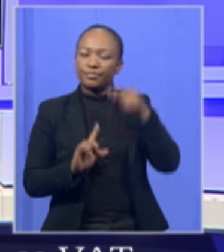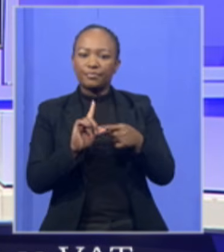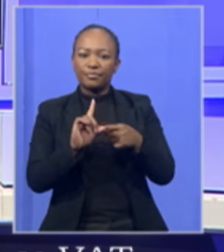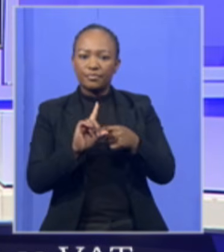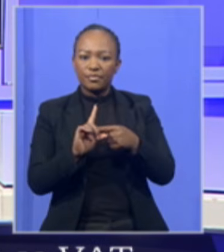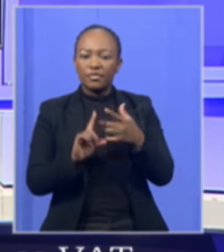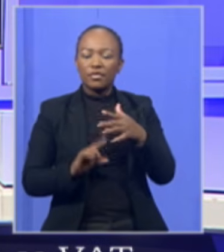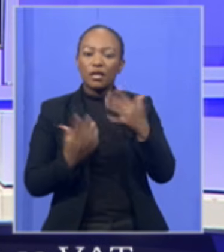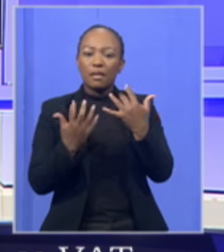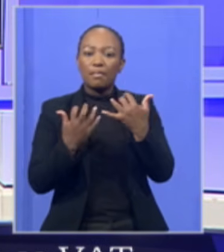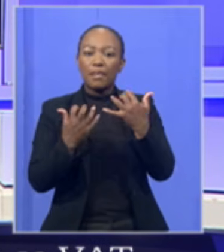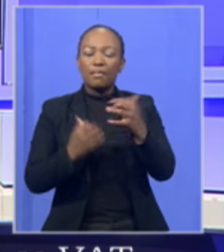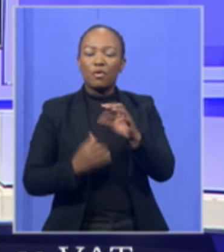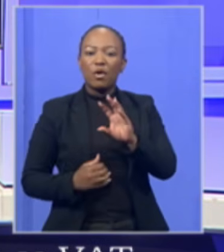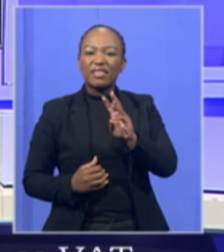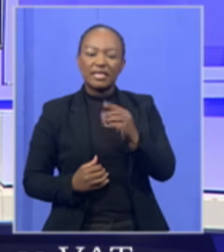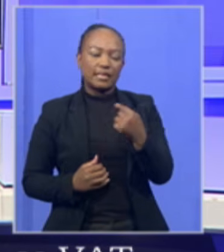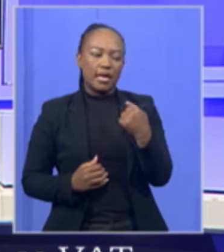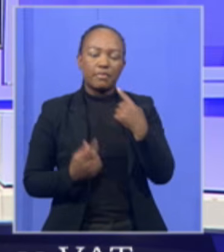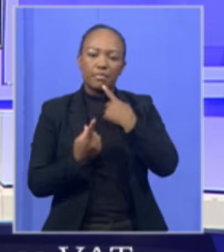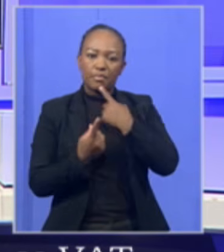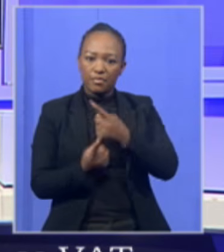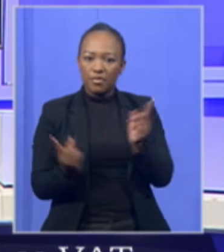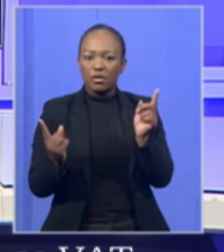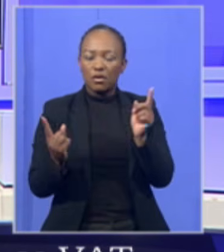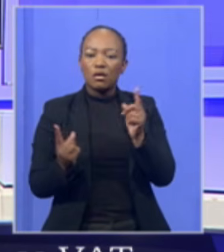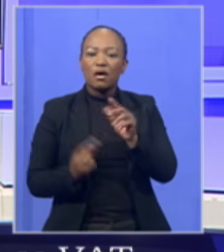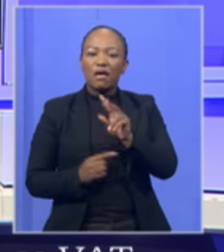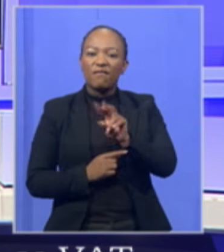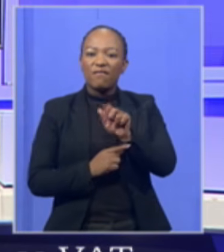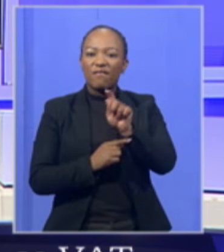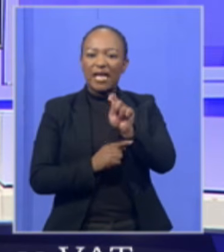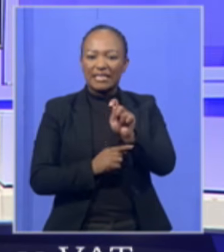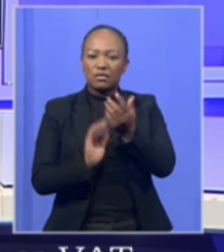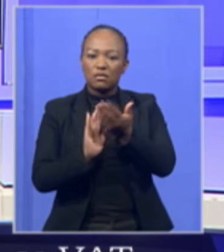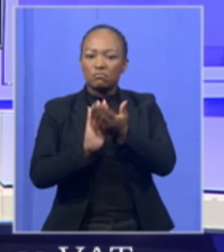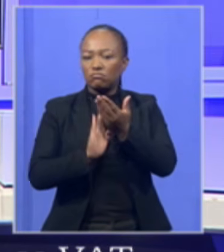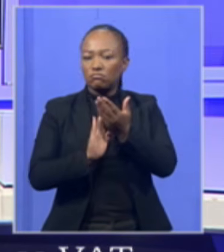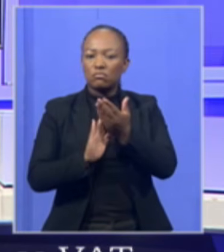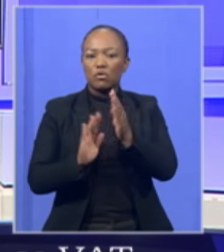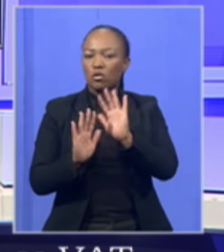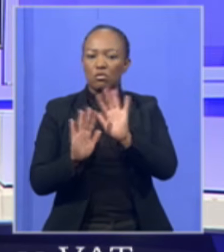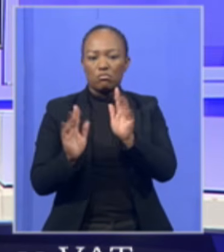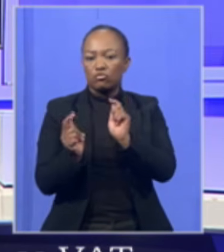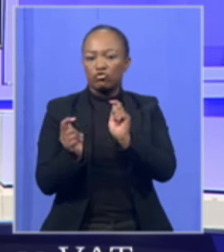kwa Palamenteng ka Labone o ikaeletsweng go se fetole lekgetho la badirisi.